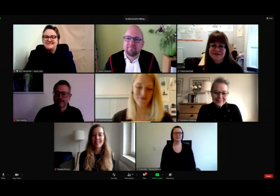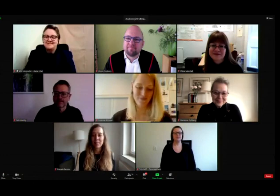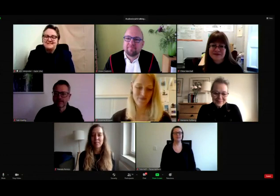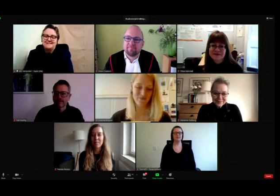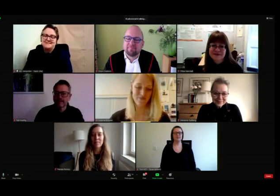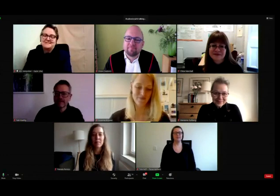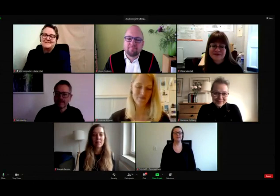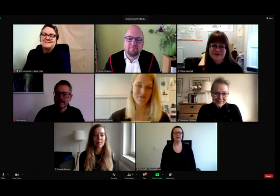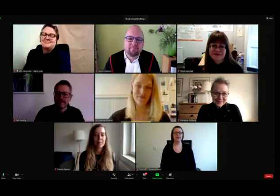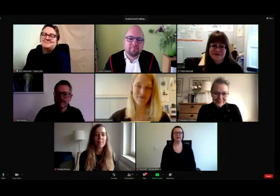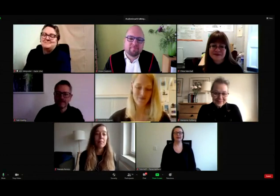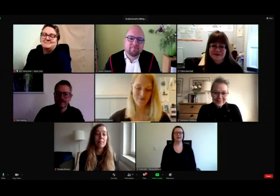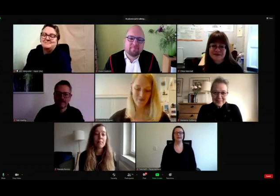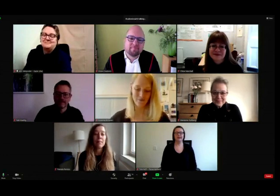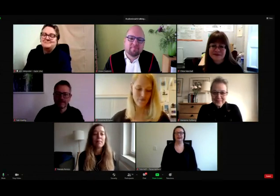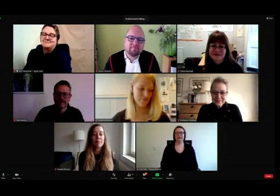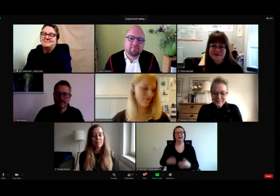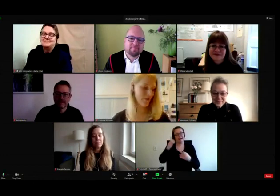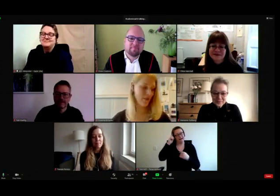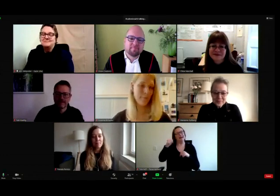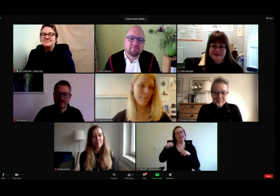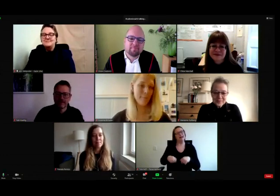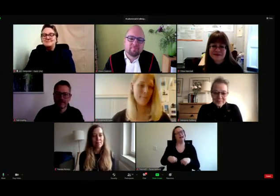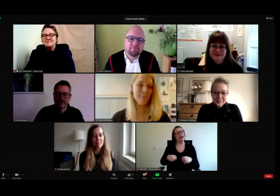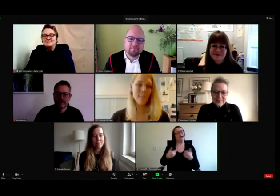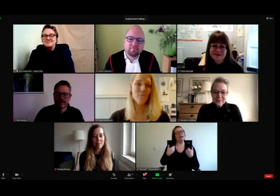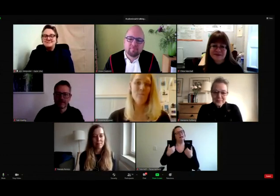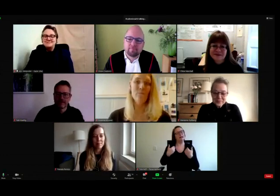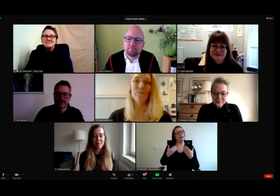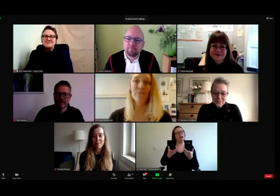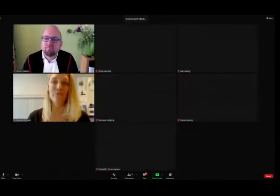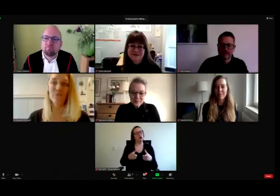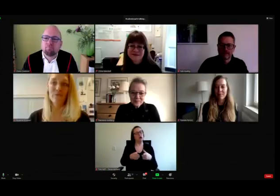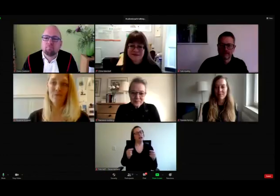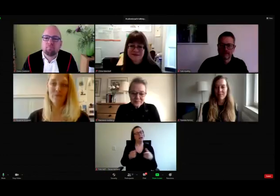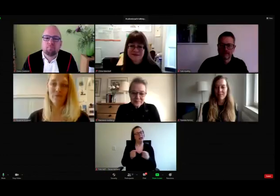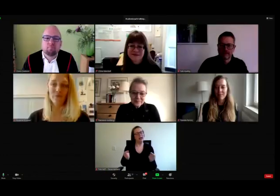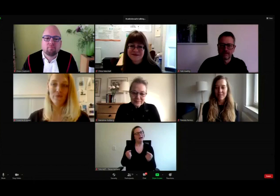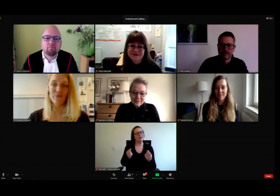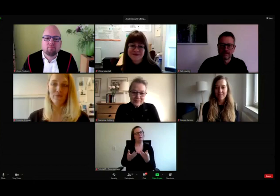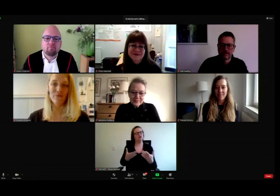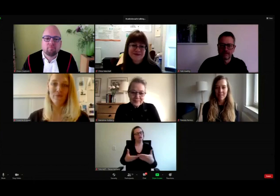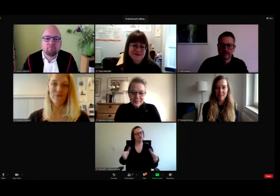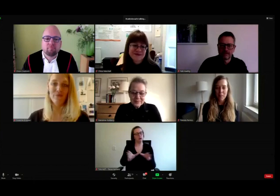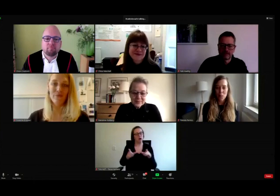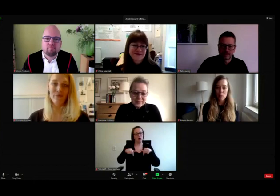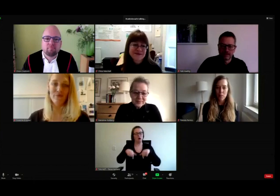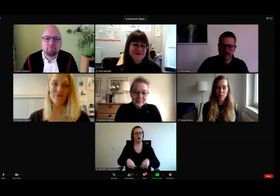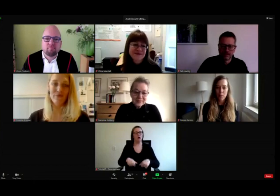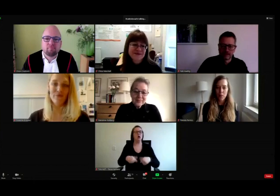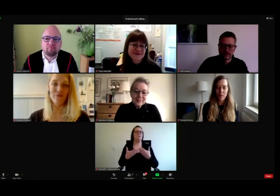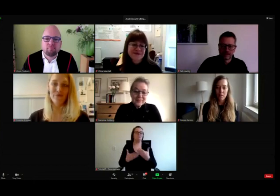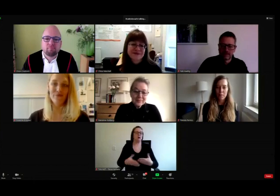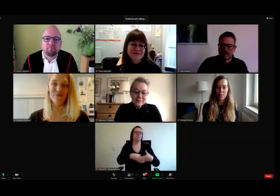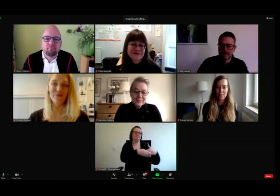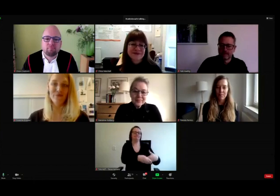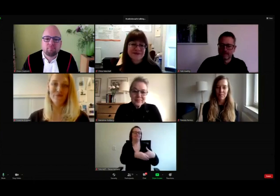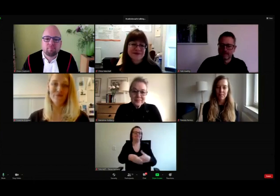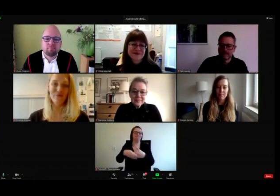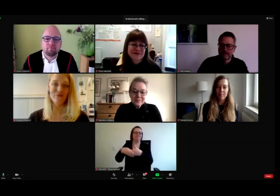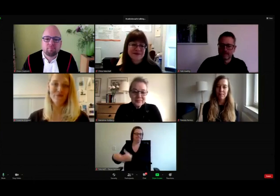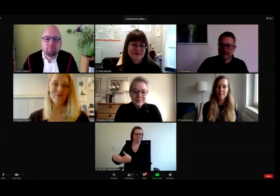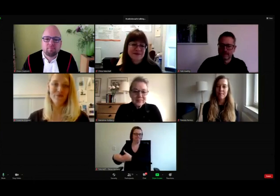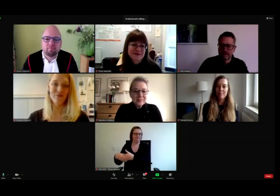I think that the members of the committee have now the opportunity to congratulate our candidate. Shall